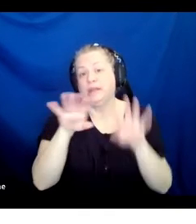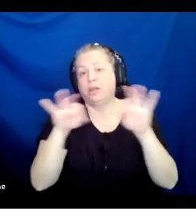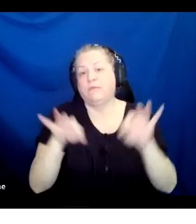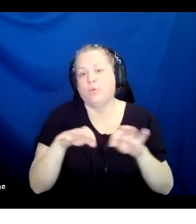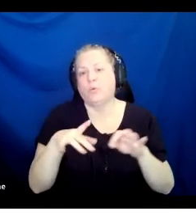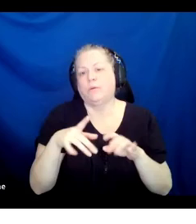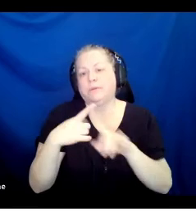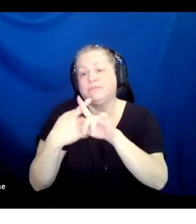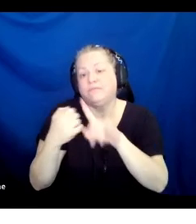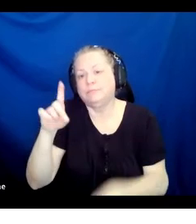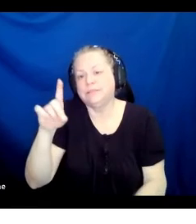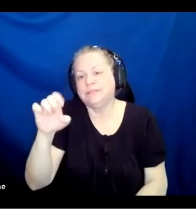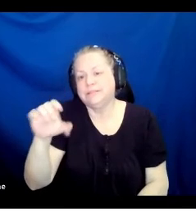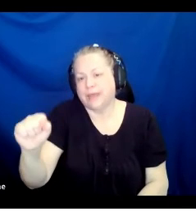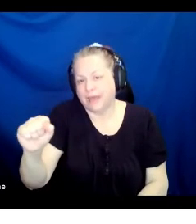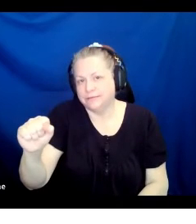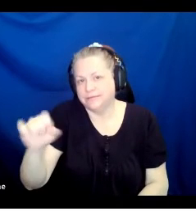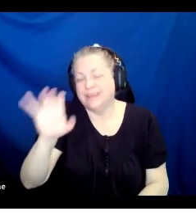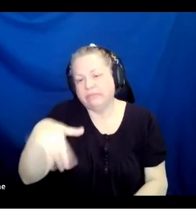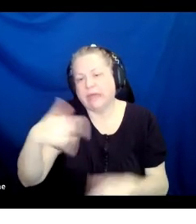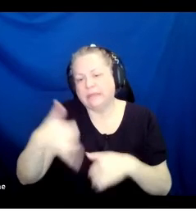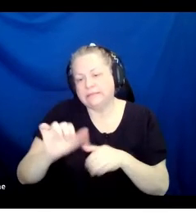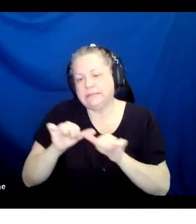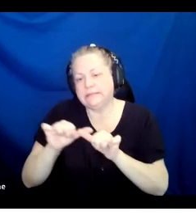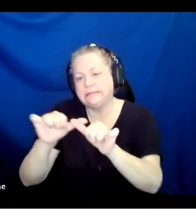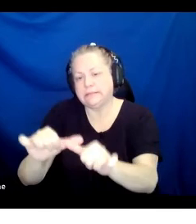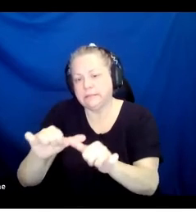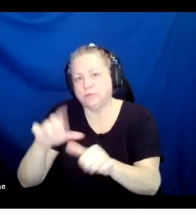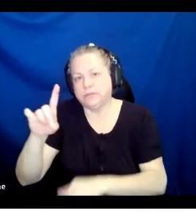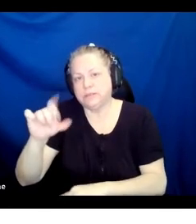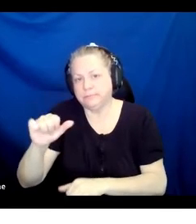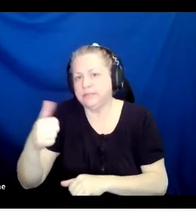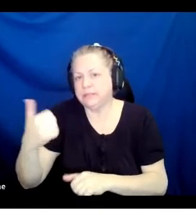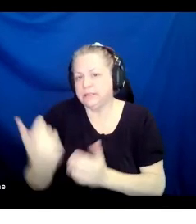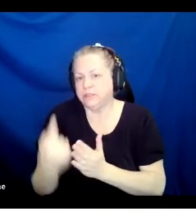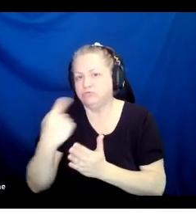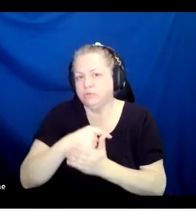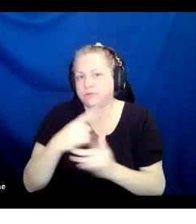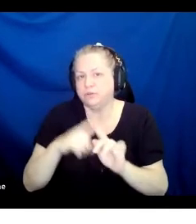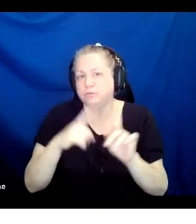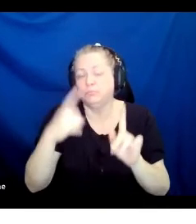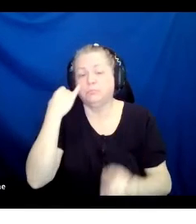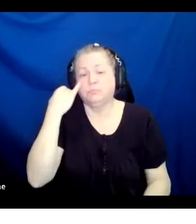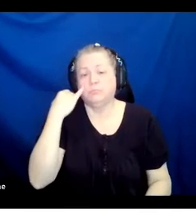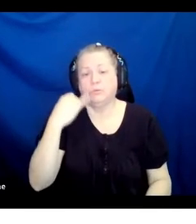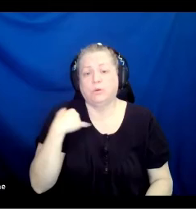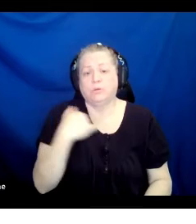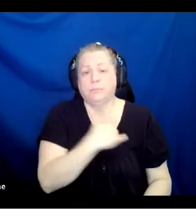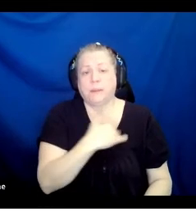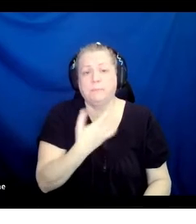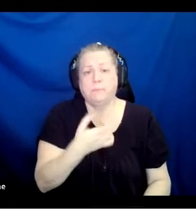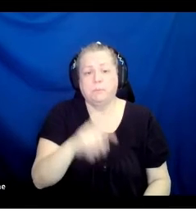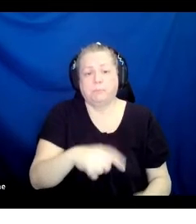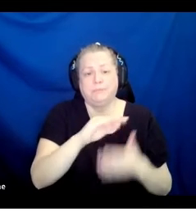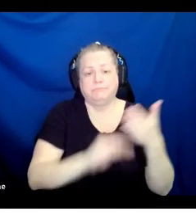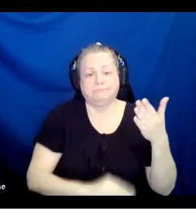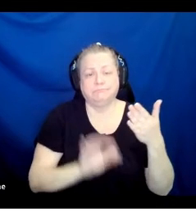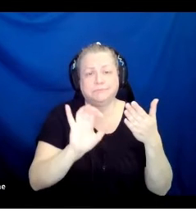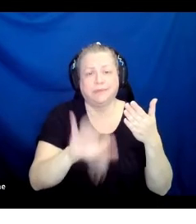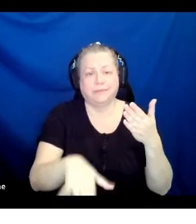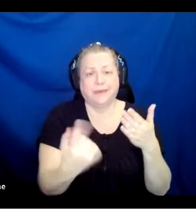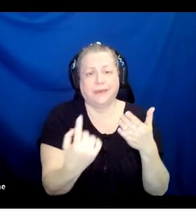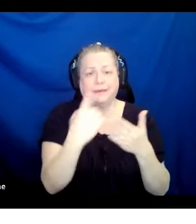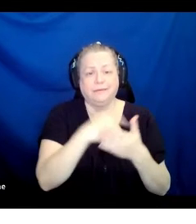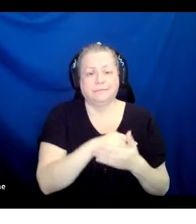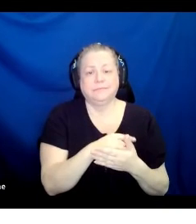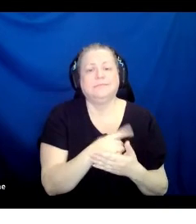process is also called a continuing disability review. If a member needs to complete a continuing disability